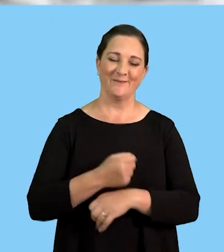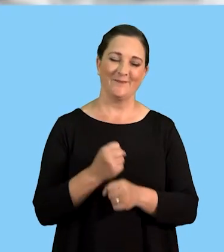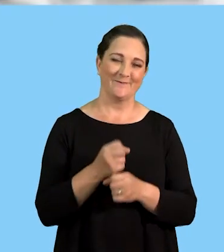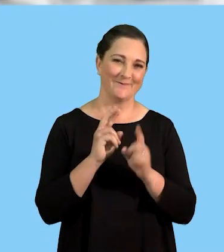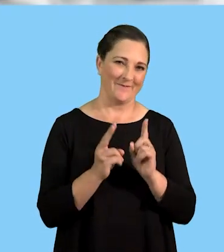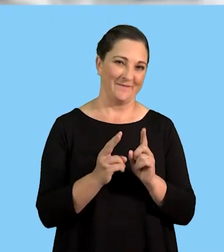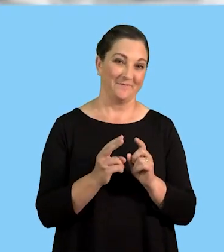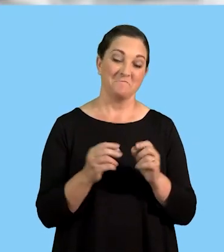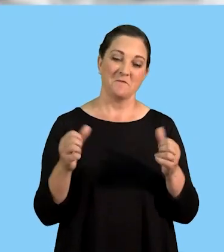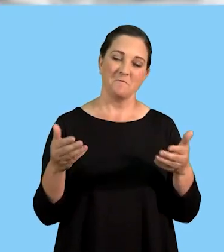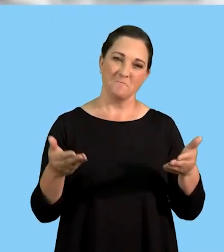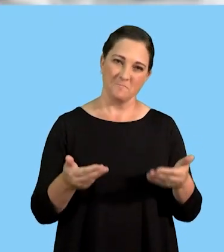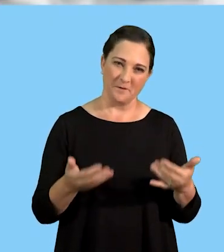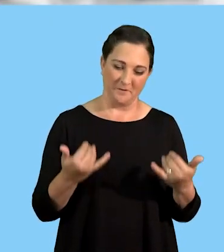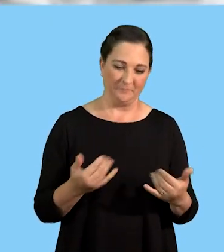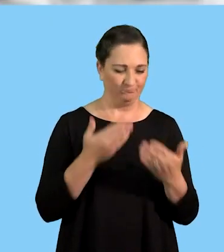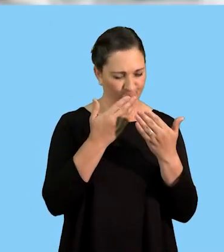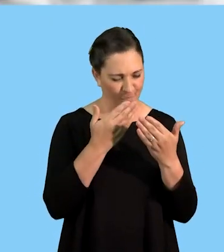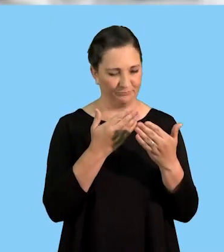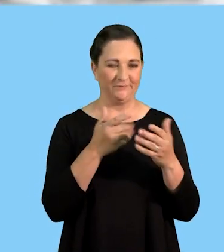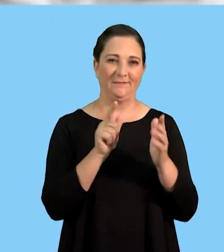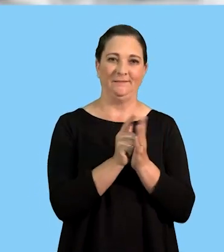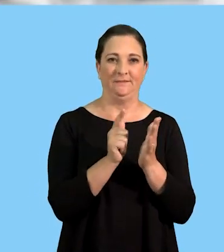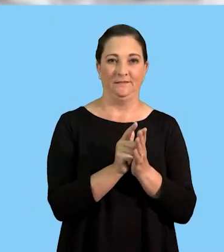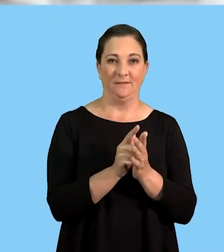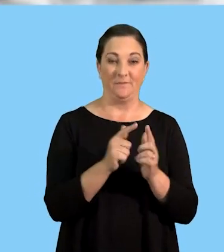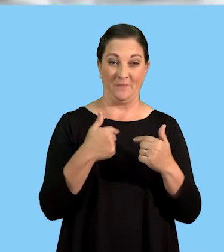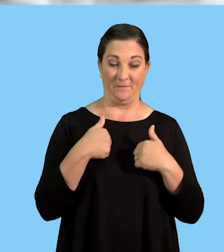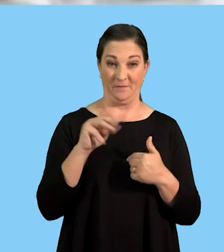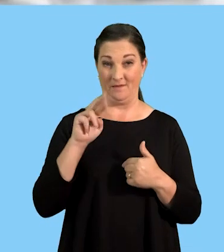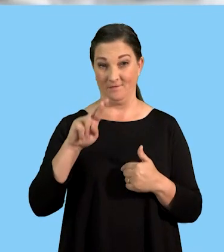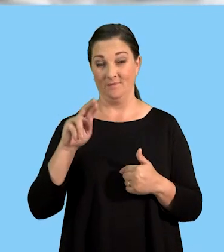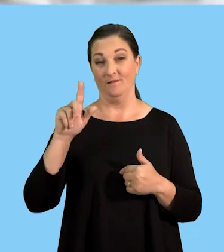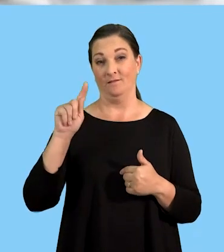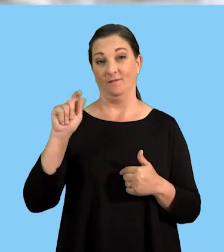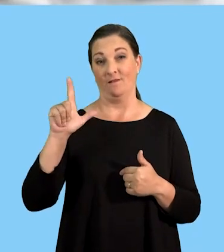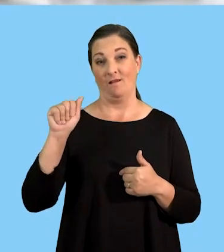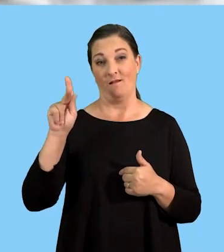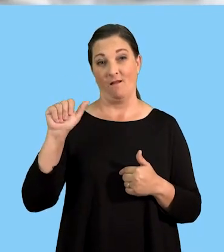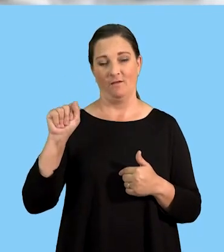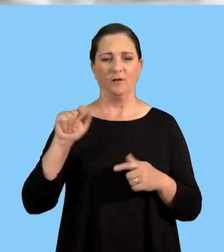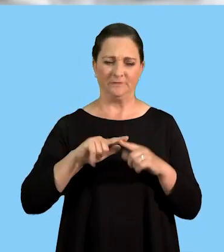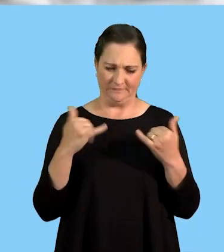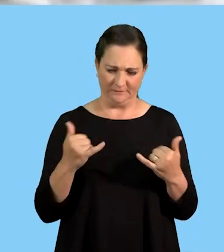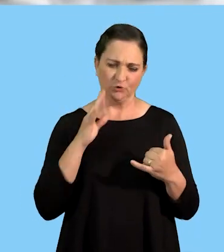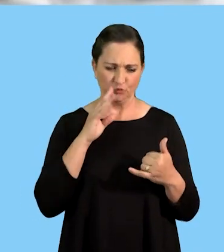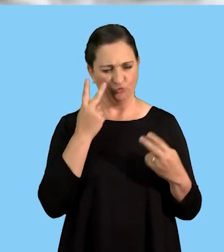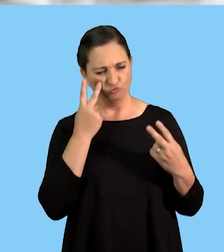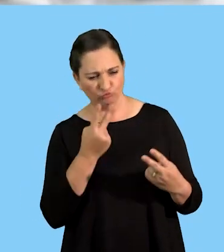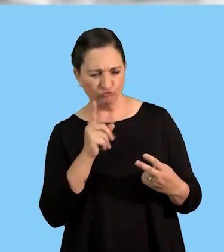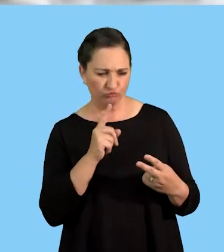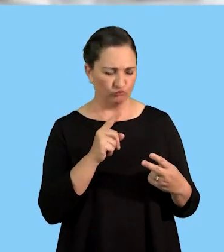Good day, grade 12 learners. Welcome to today's business studies lesson. My name is Tsidiso Tlhaka. We'll be looking into management